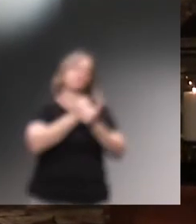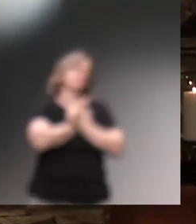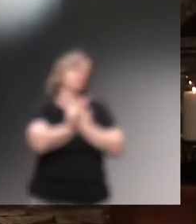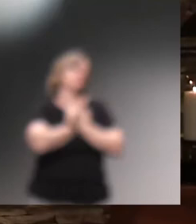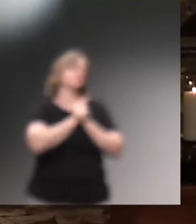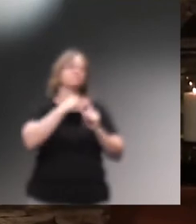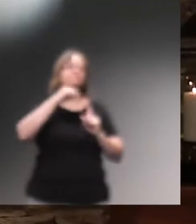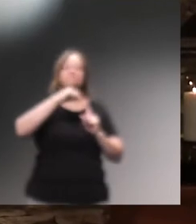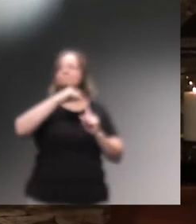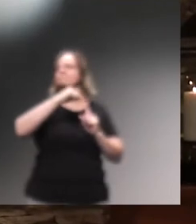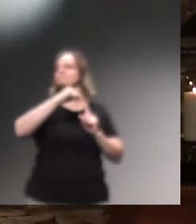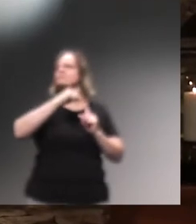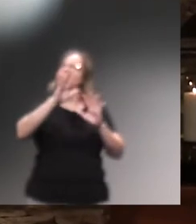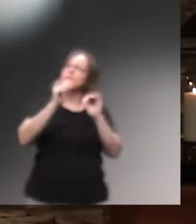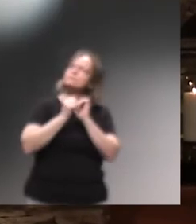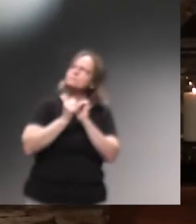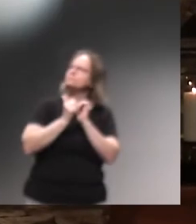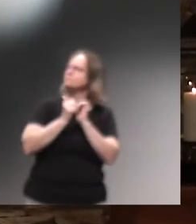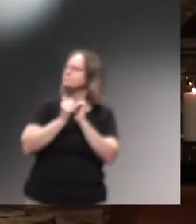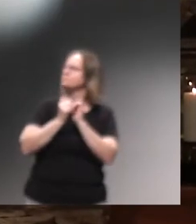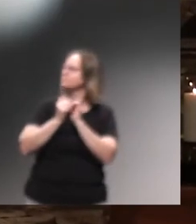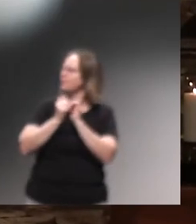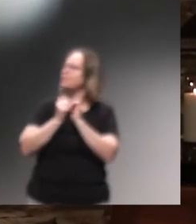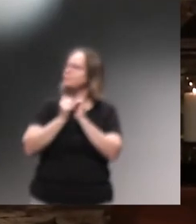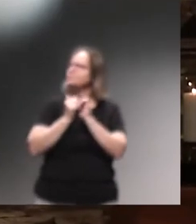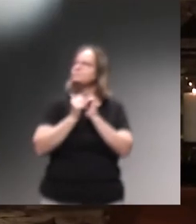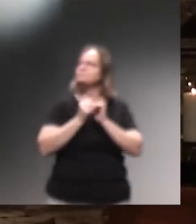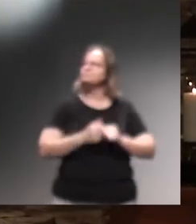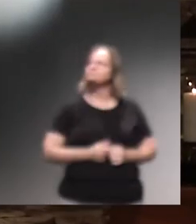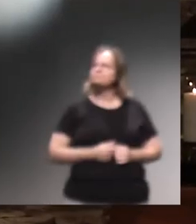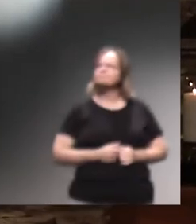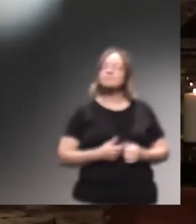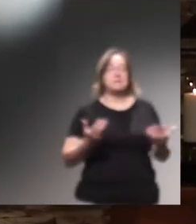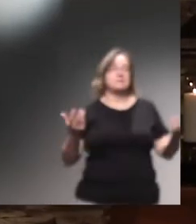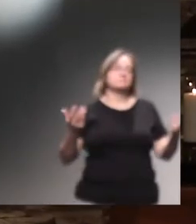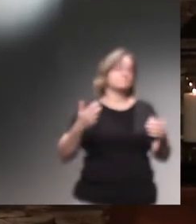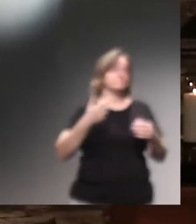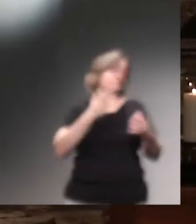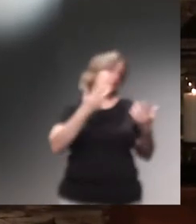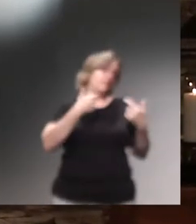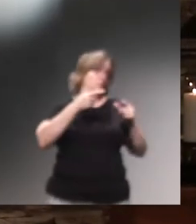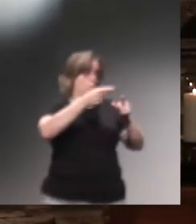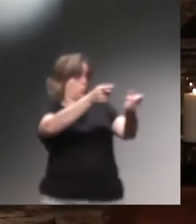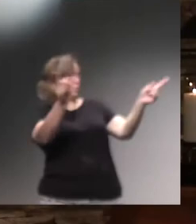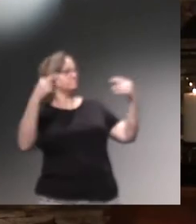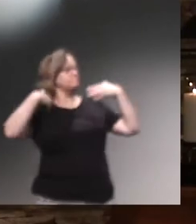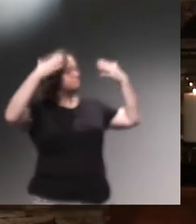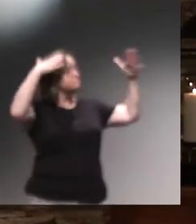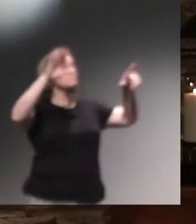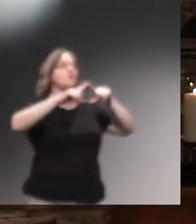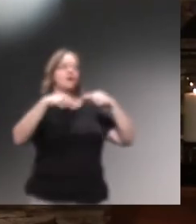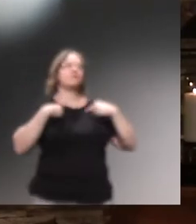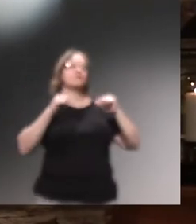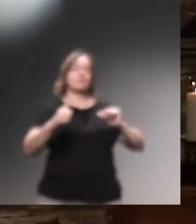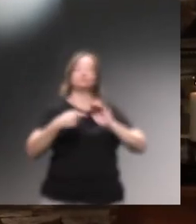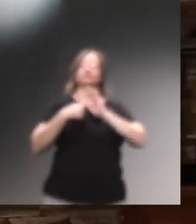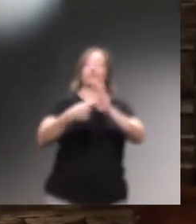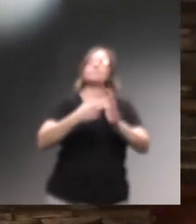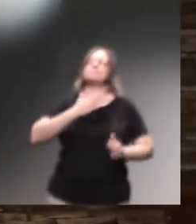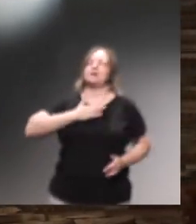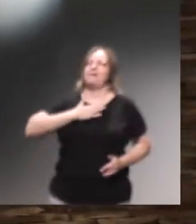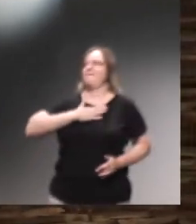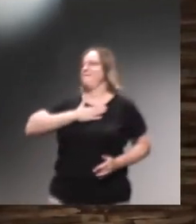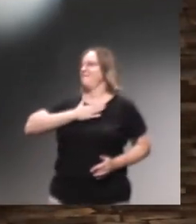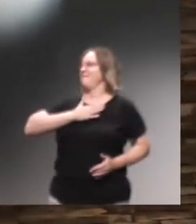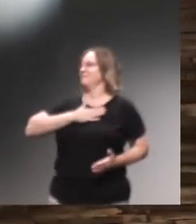So how do we do that? Well, I can show you how I do that. This is something that I've started